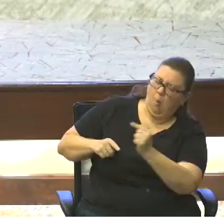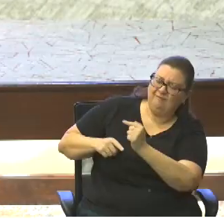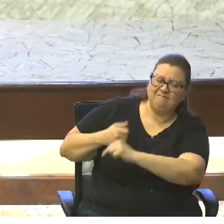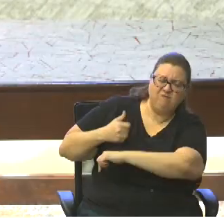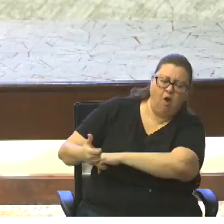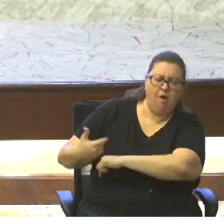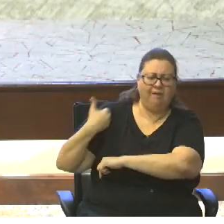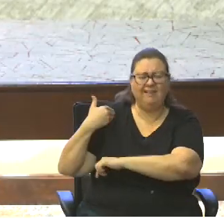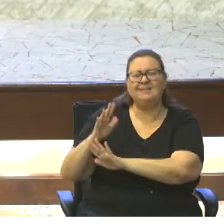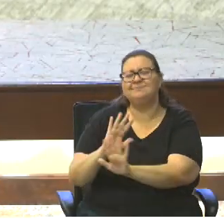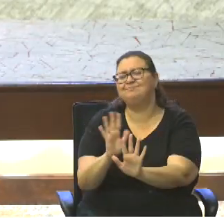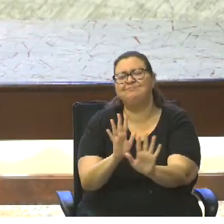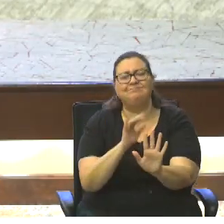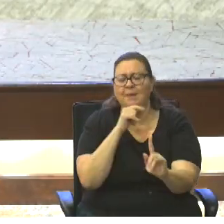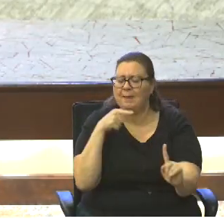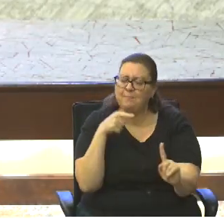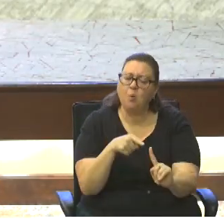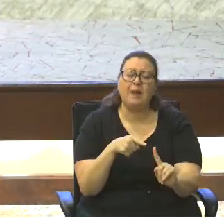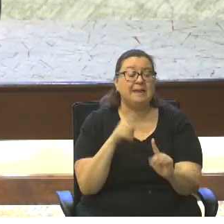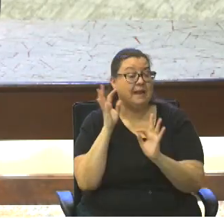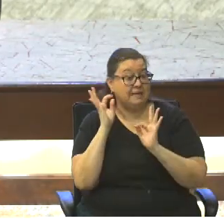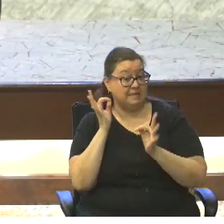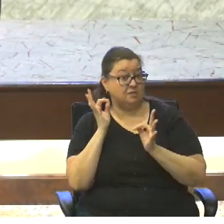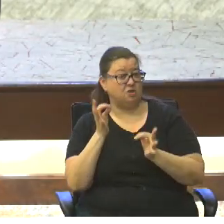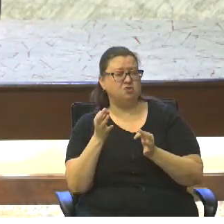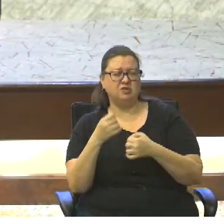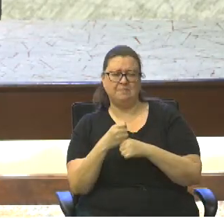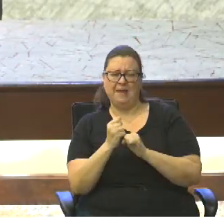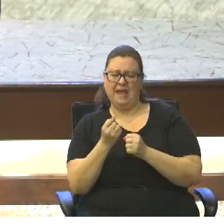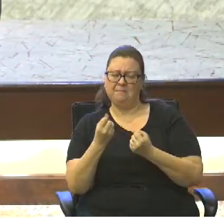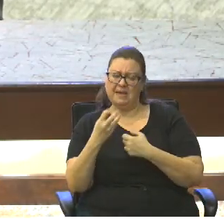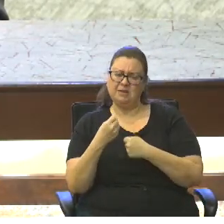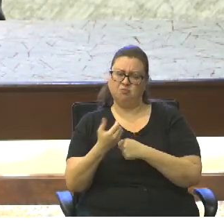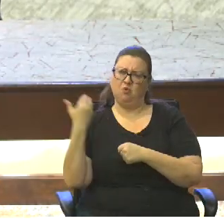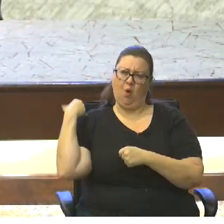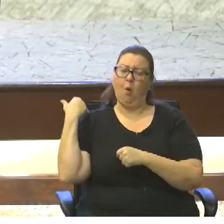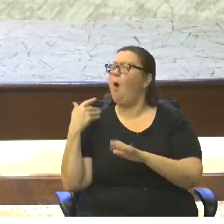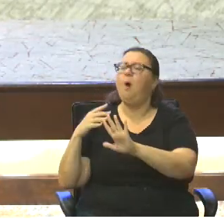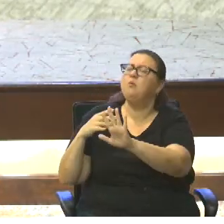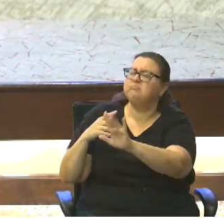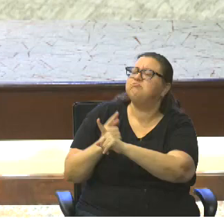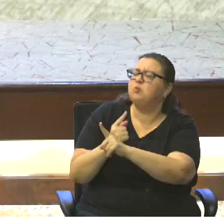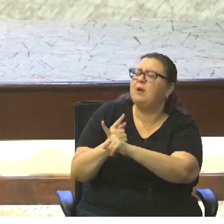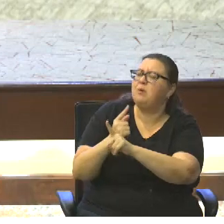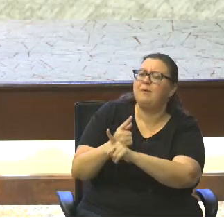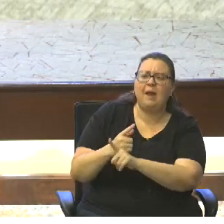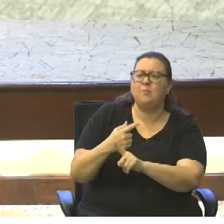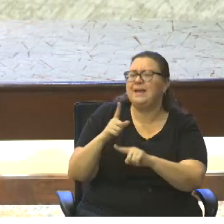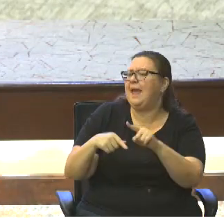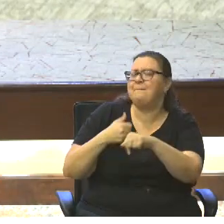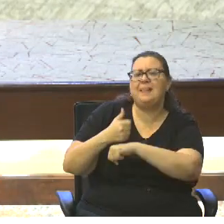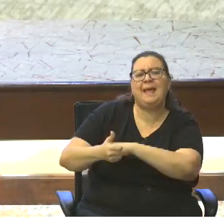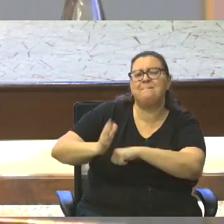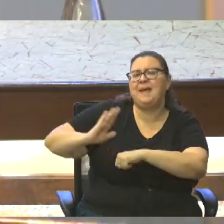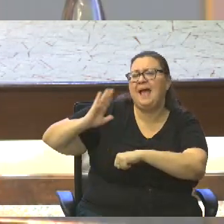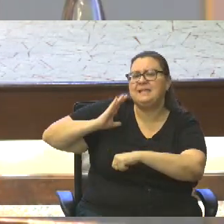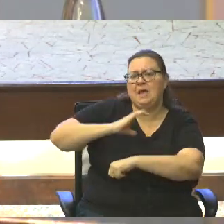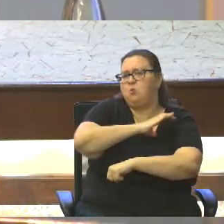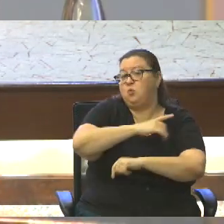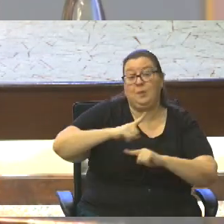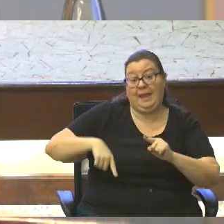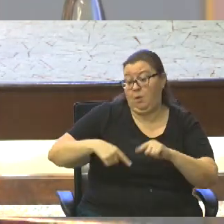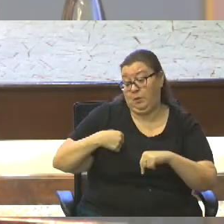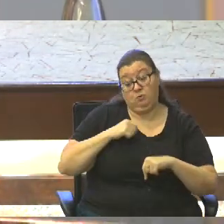The fact of the matter is that a lot of these decisions were made many years ago. No. I mean, that would be like us blaming past councils. We can't do that. Yeah, we